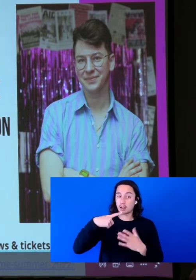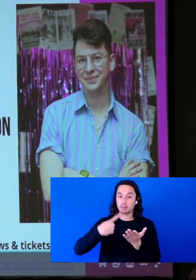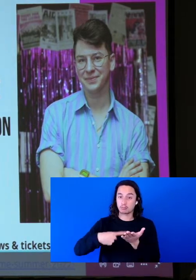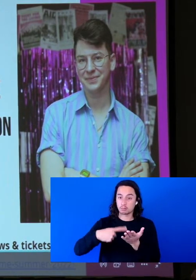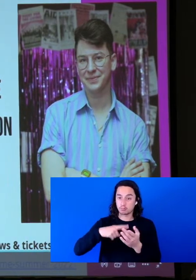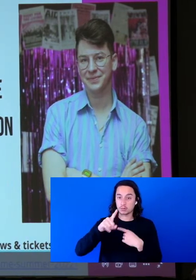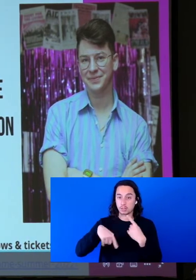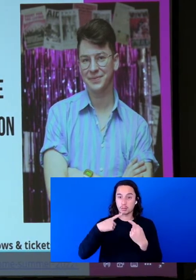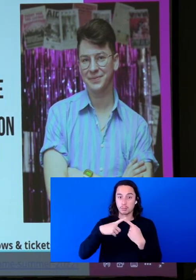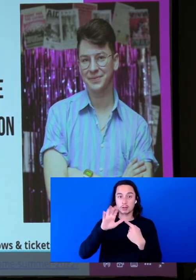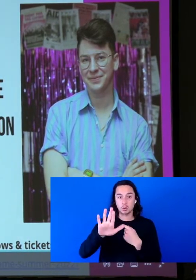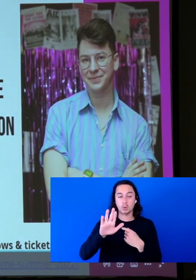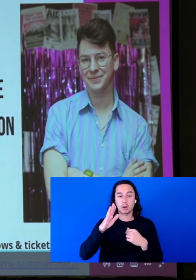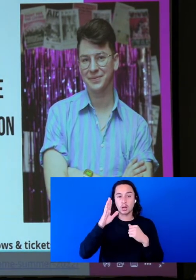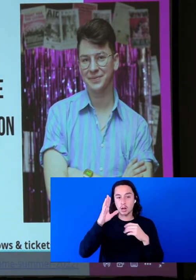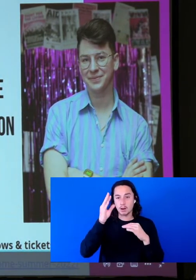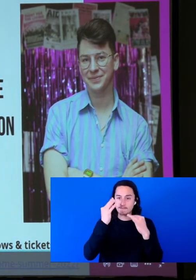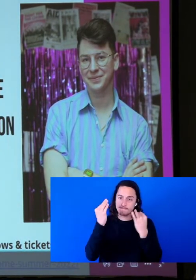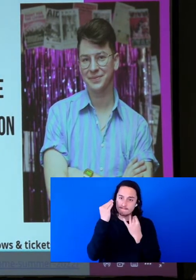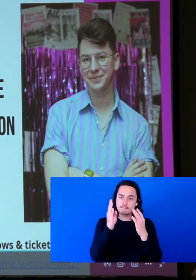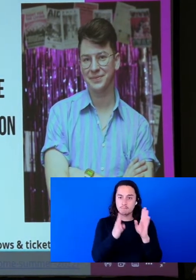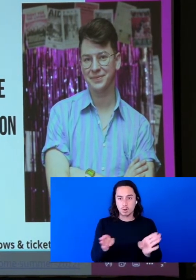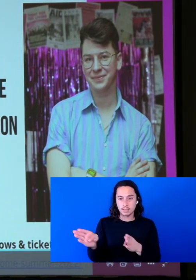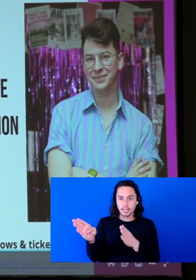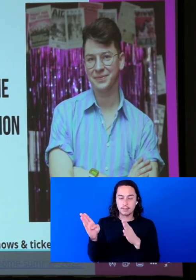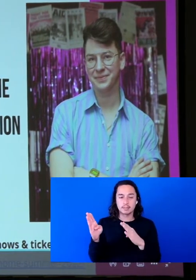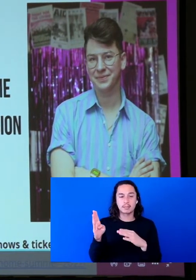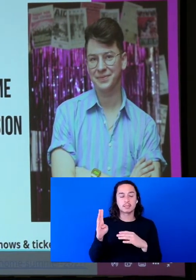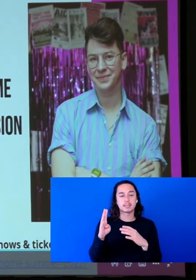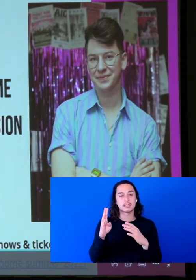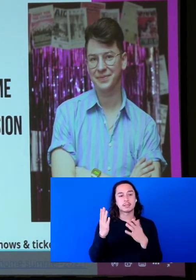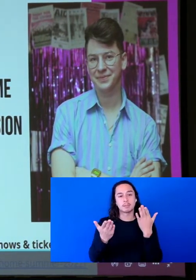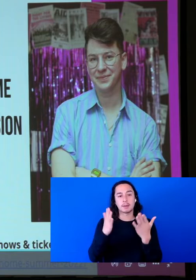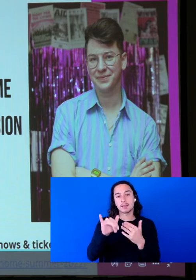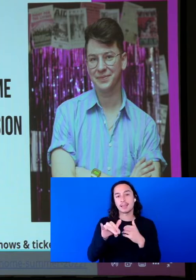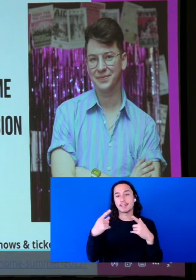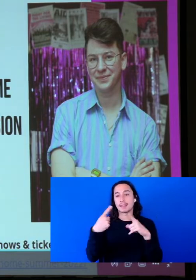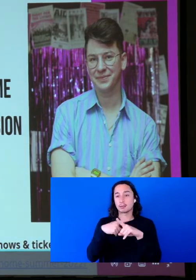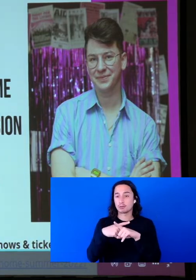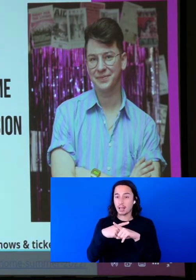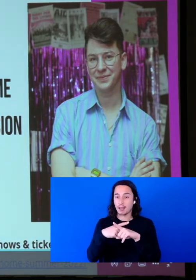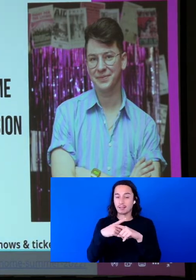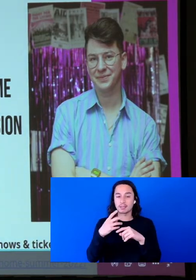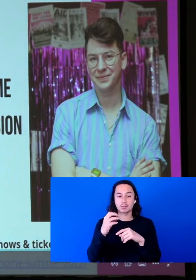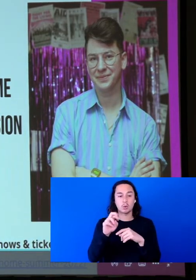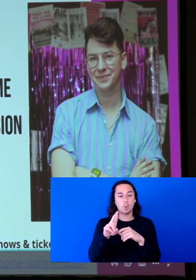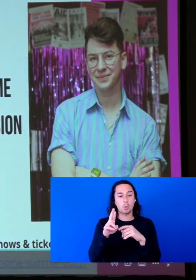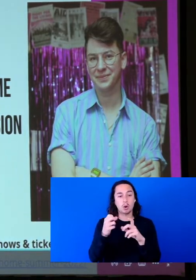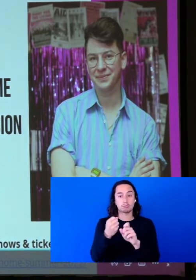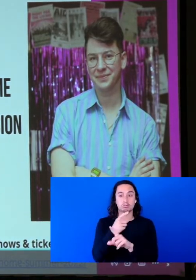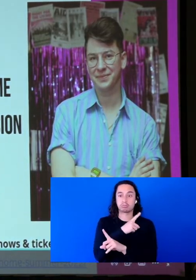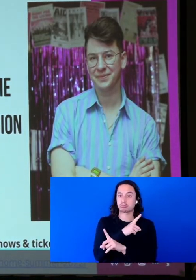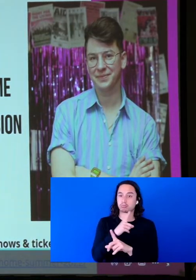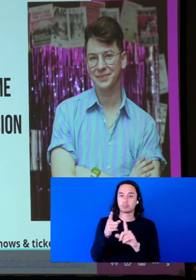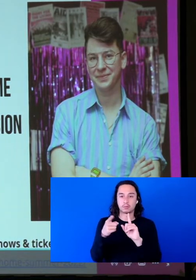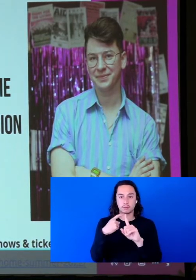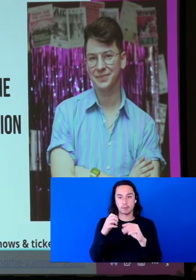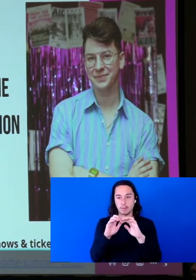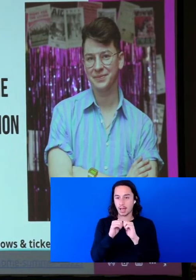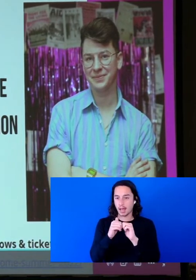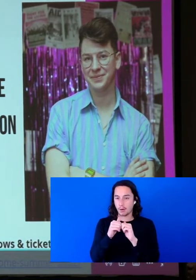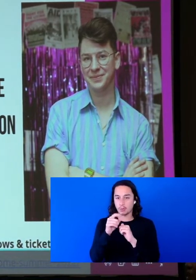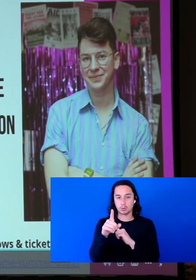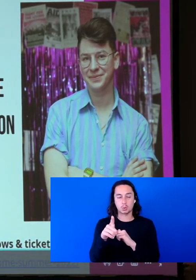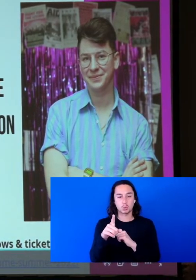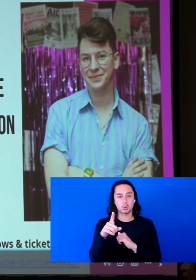devising processes and how maybe that intersects or even diverges from the way